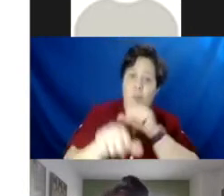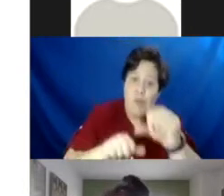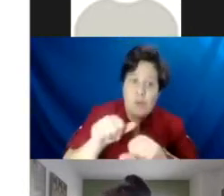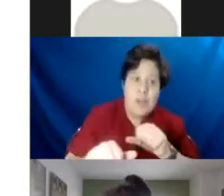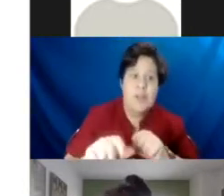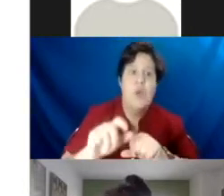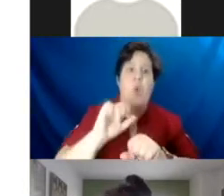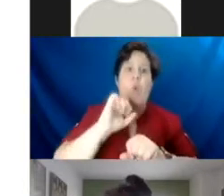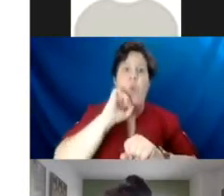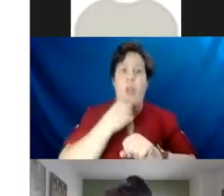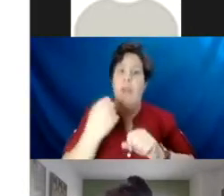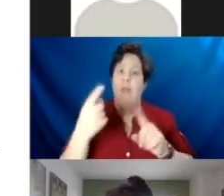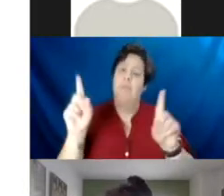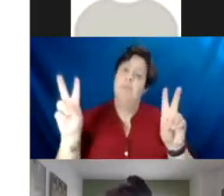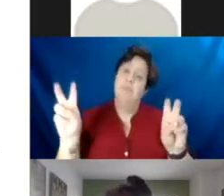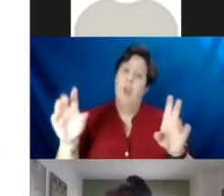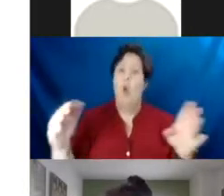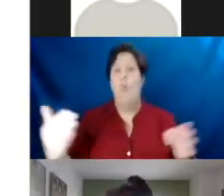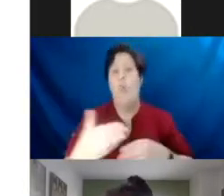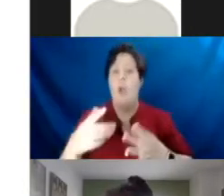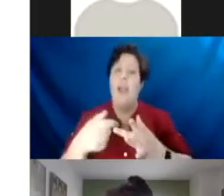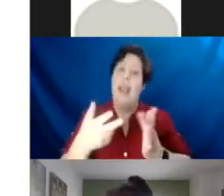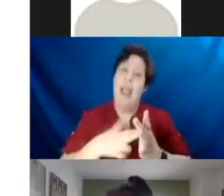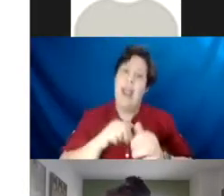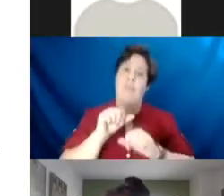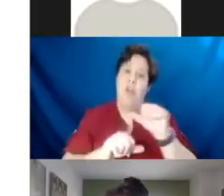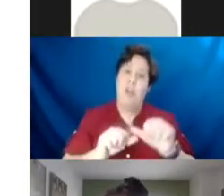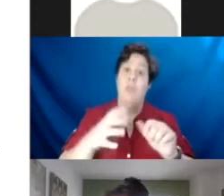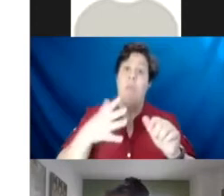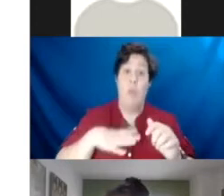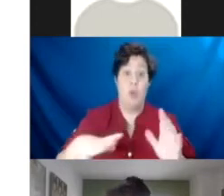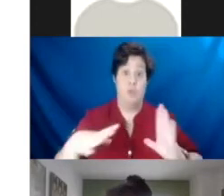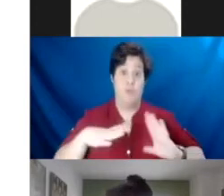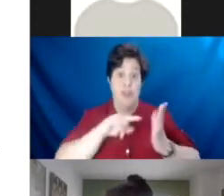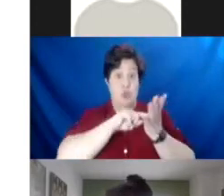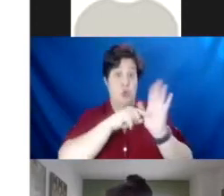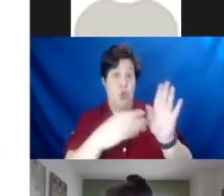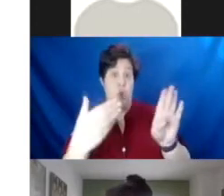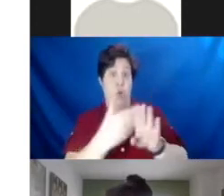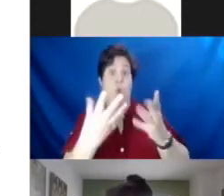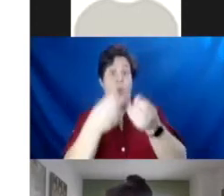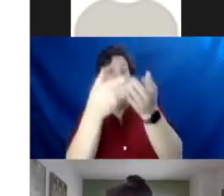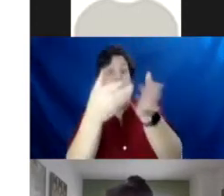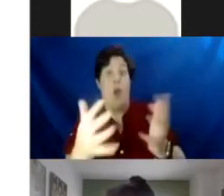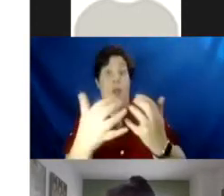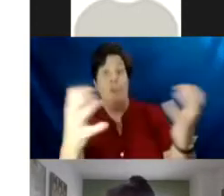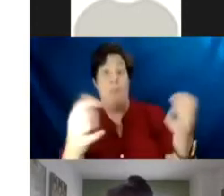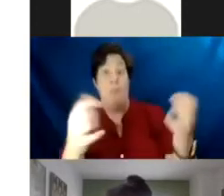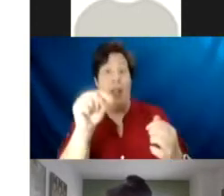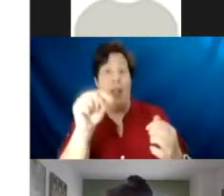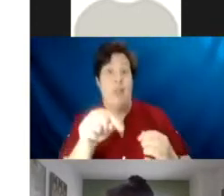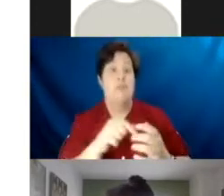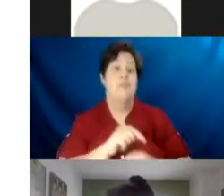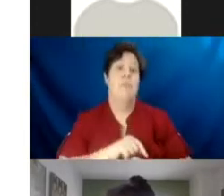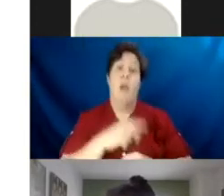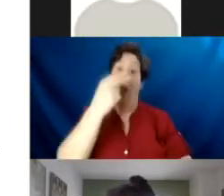as a work in progress, but we do want you to be ready to share your work at that point with the wider public. As an artist, you do